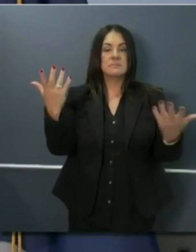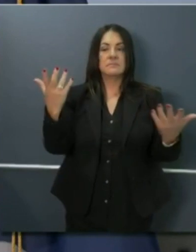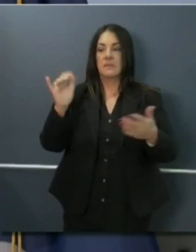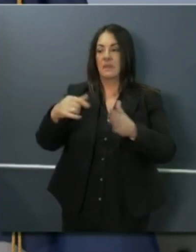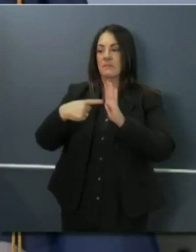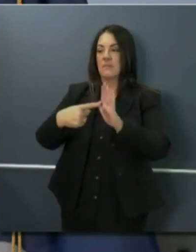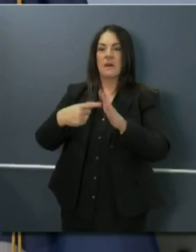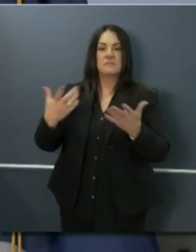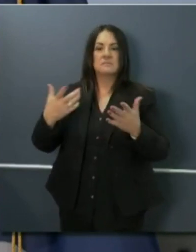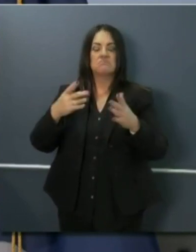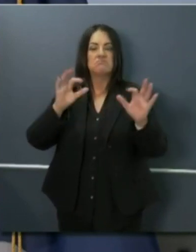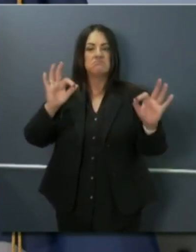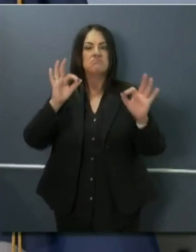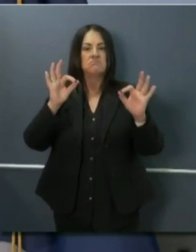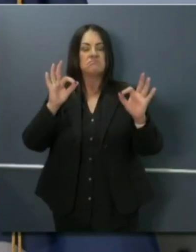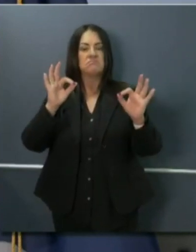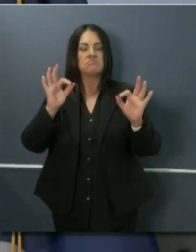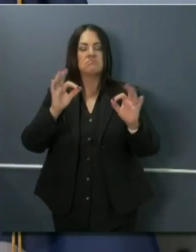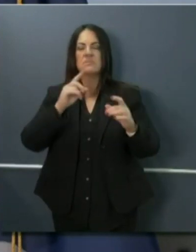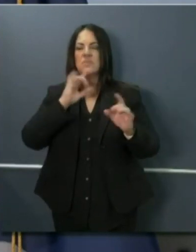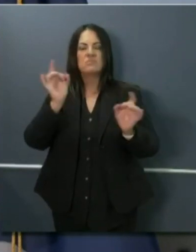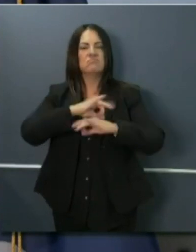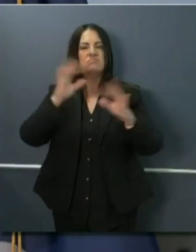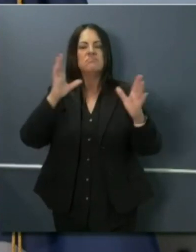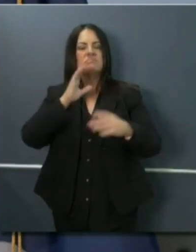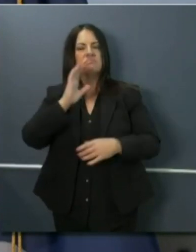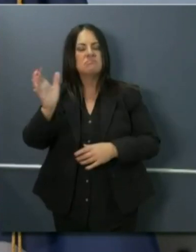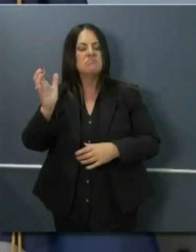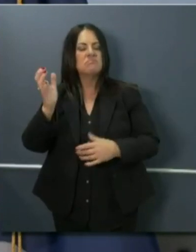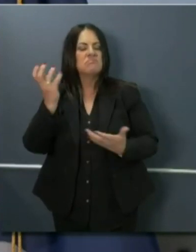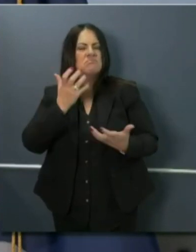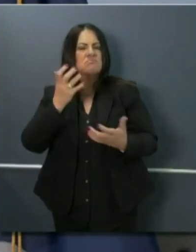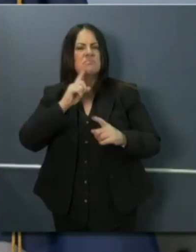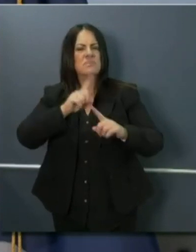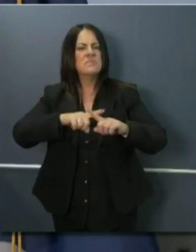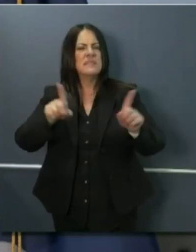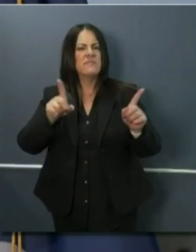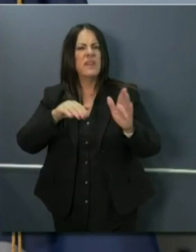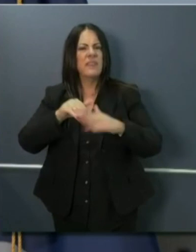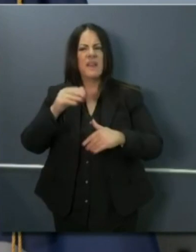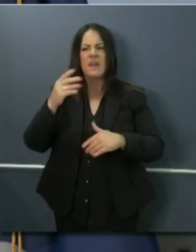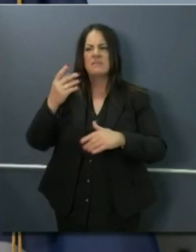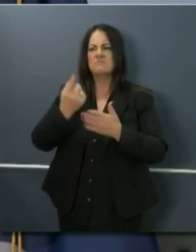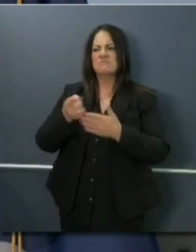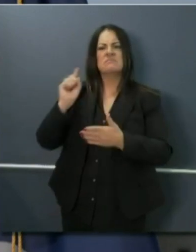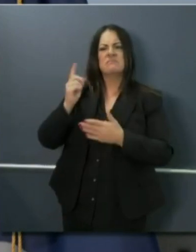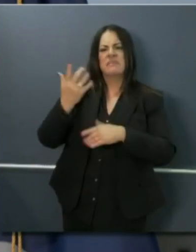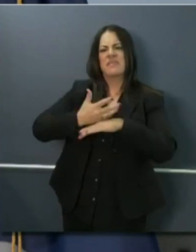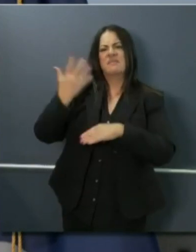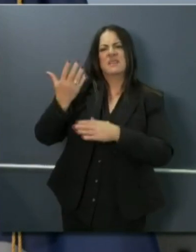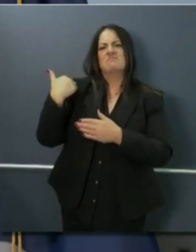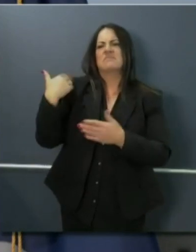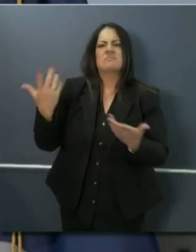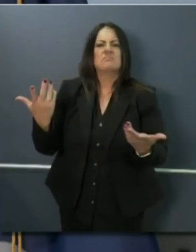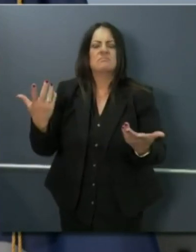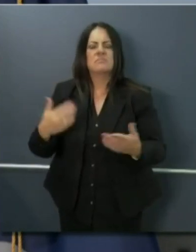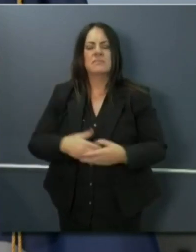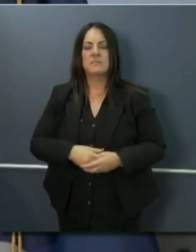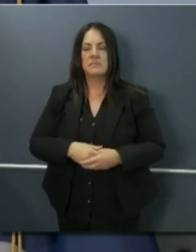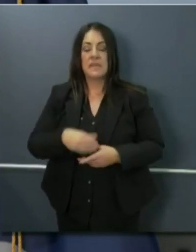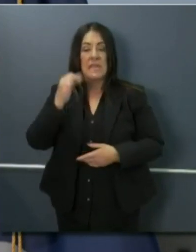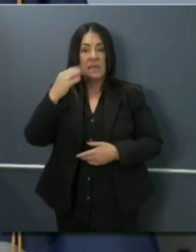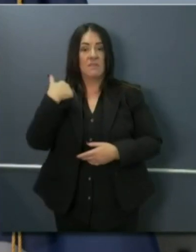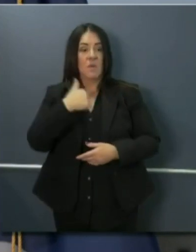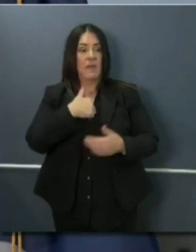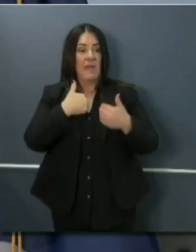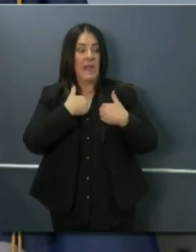model, and it radically is different, I can assure you, than it was just 4 or 5 days ago. And if we had a model